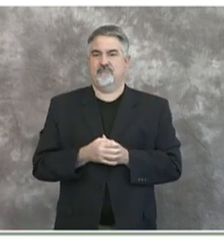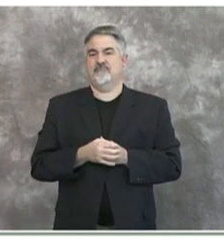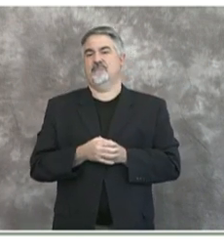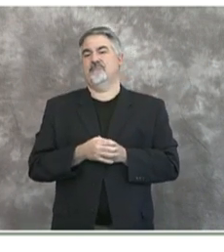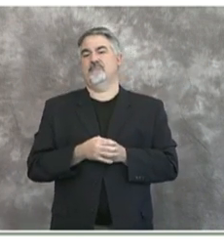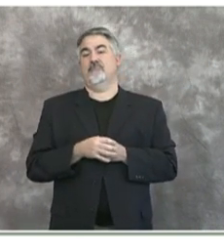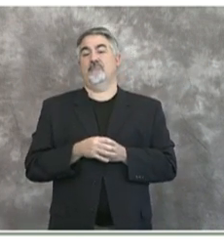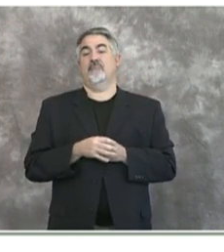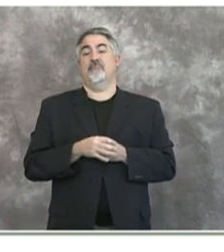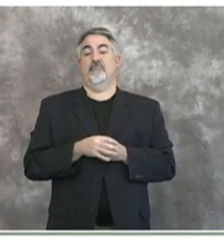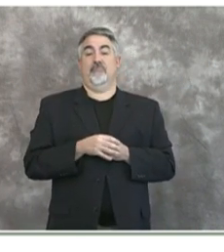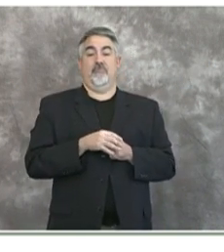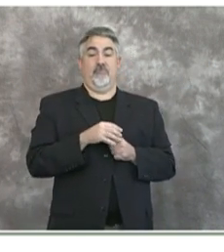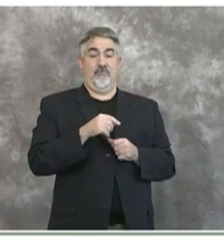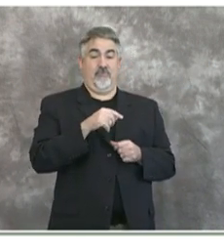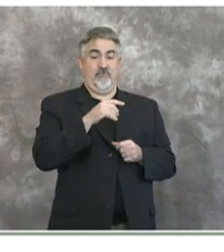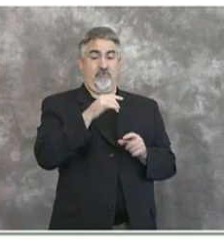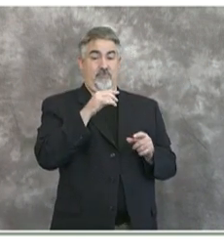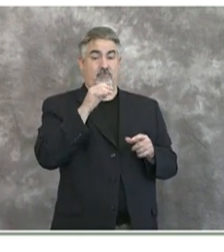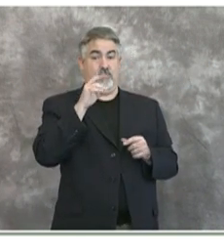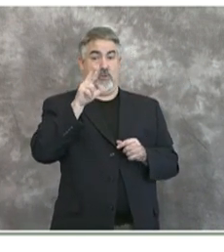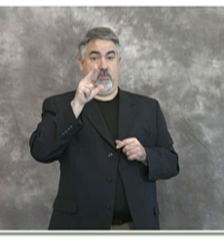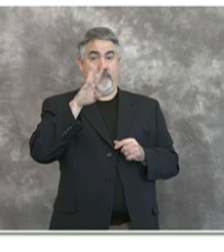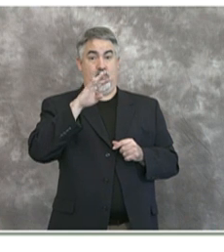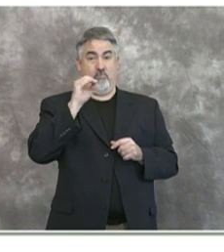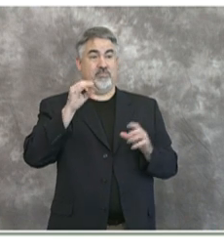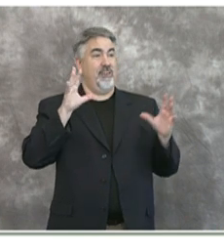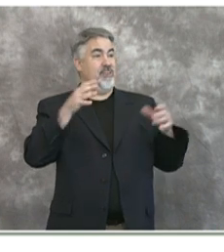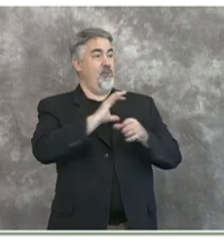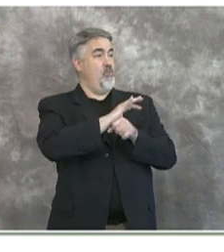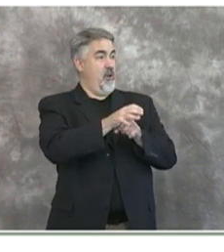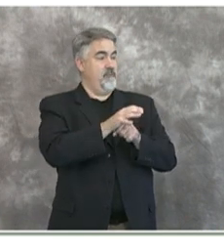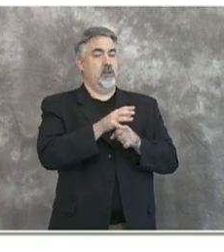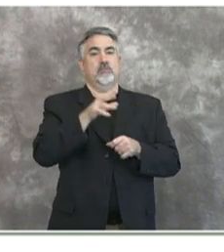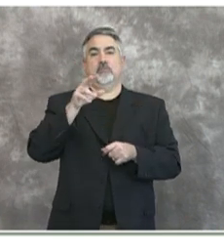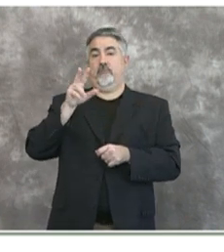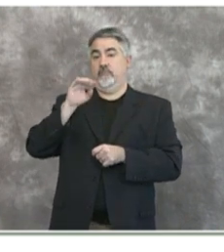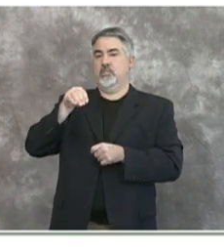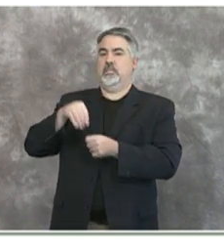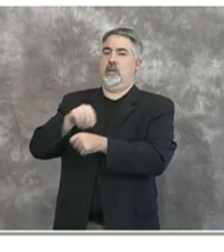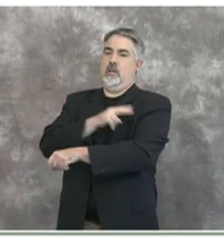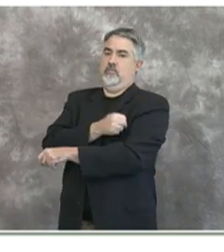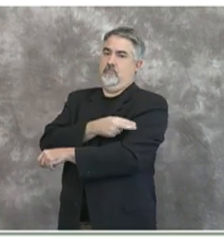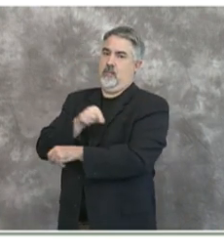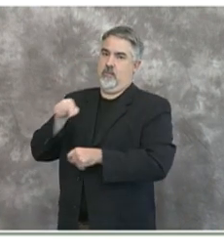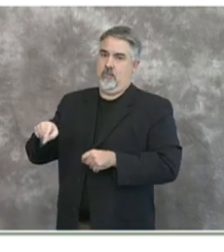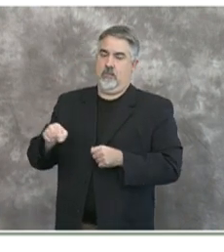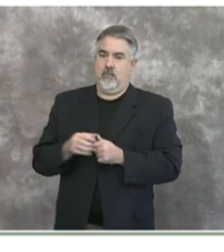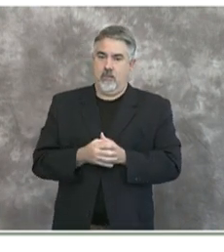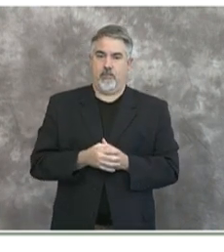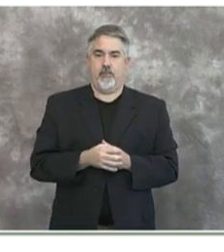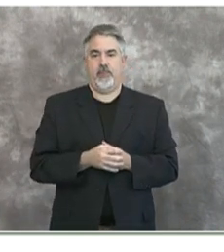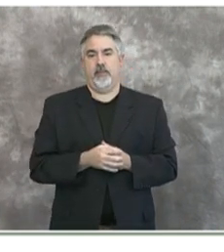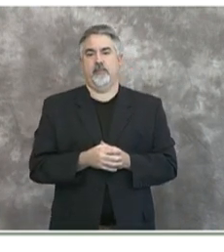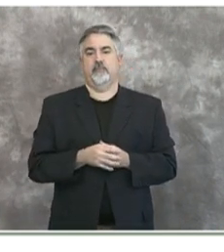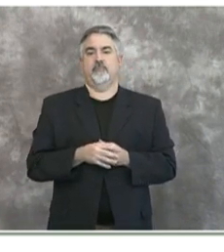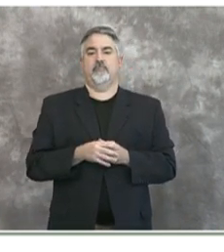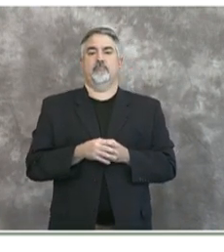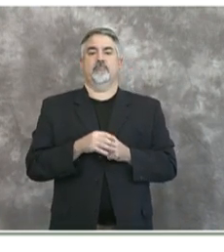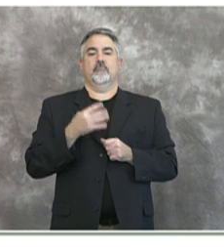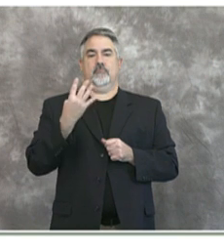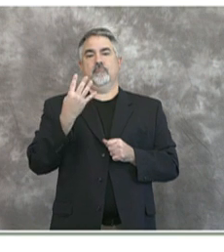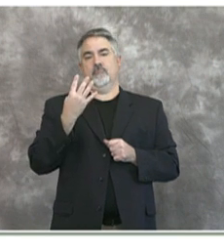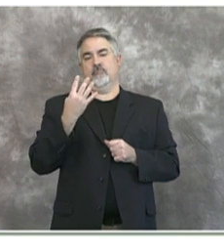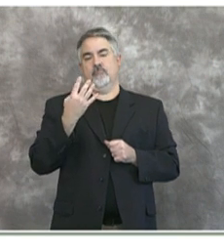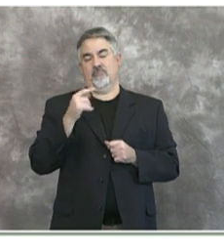total number of those hospitalized. Lastly, the 100 deaths represent approximately 4% of the total number